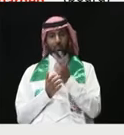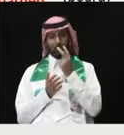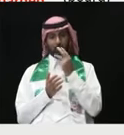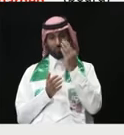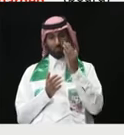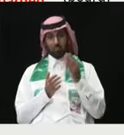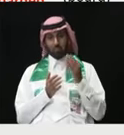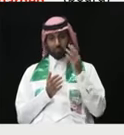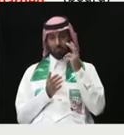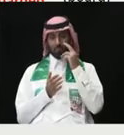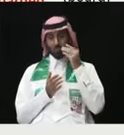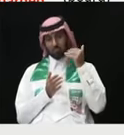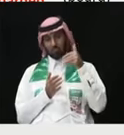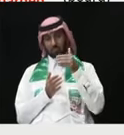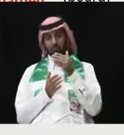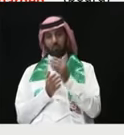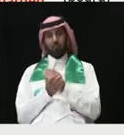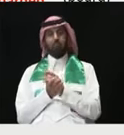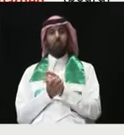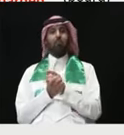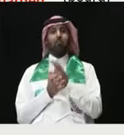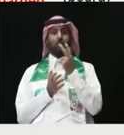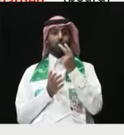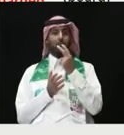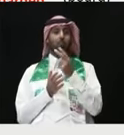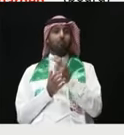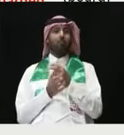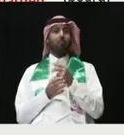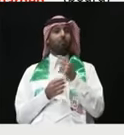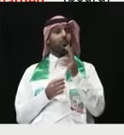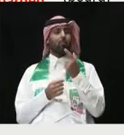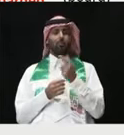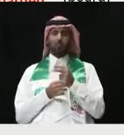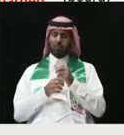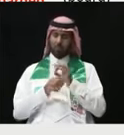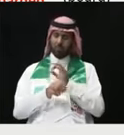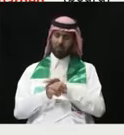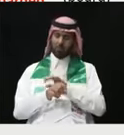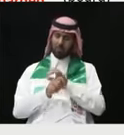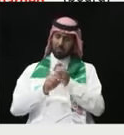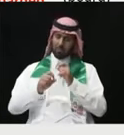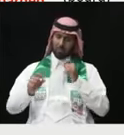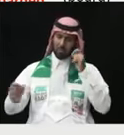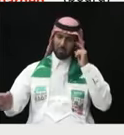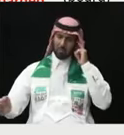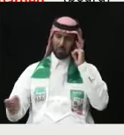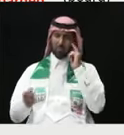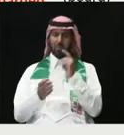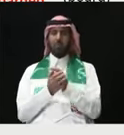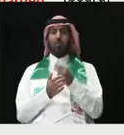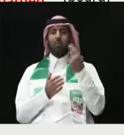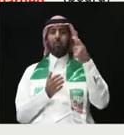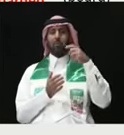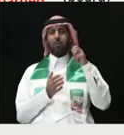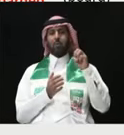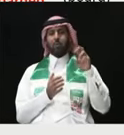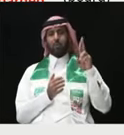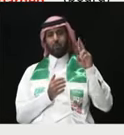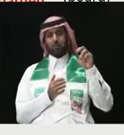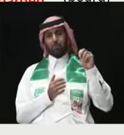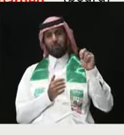train depart. They made their long journey to Germany. They made it